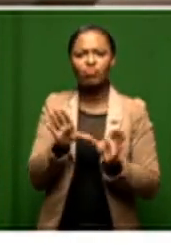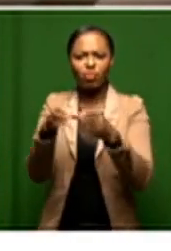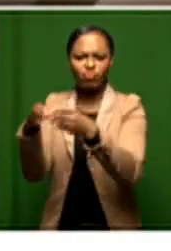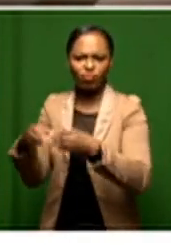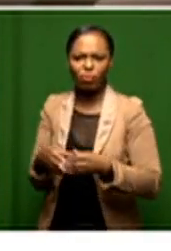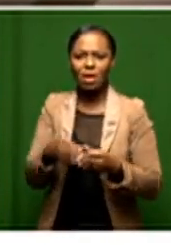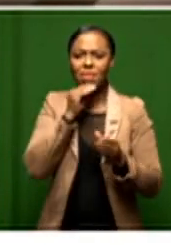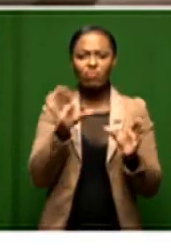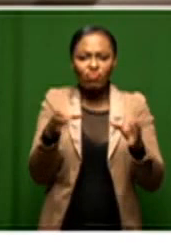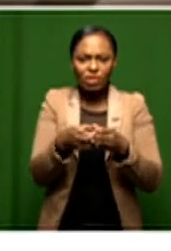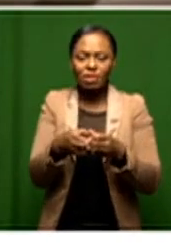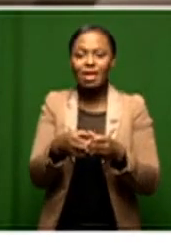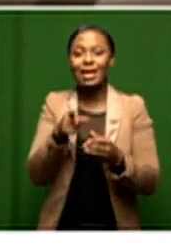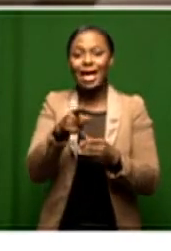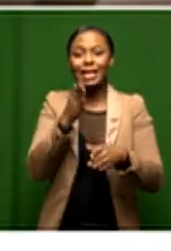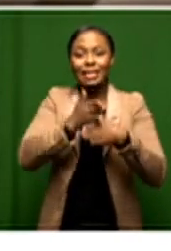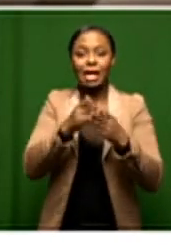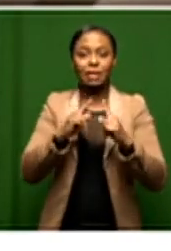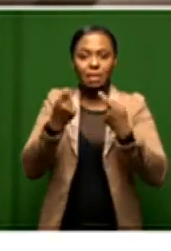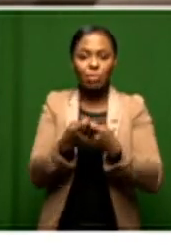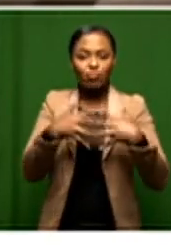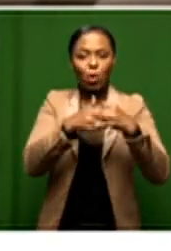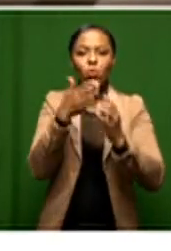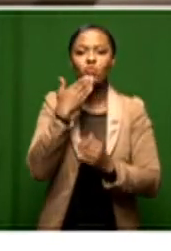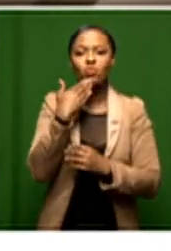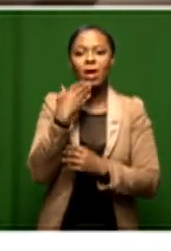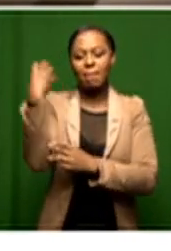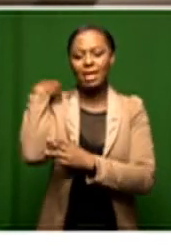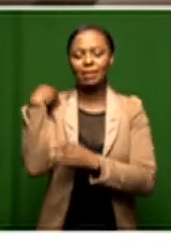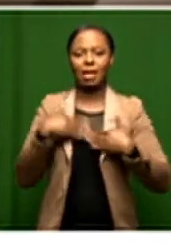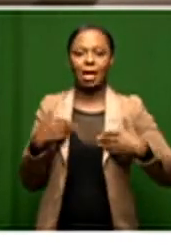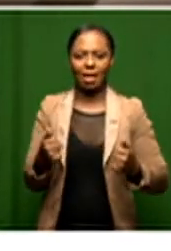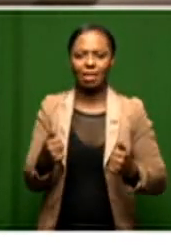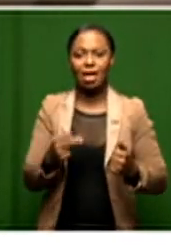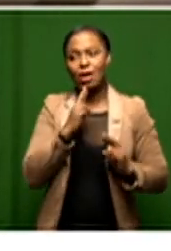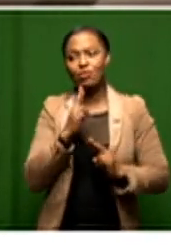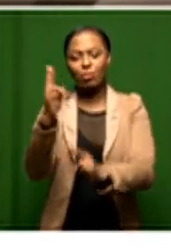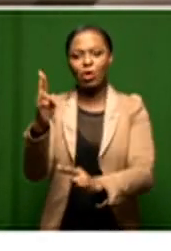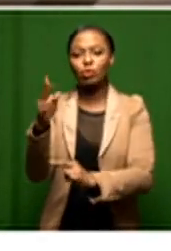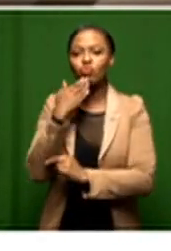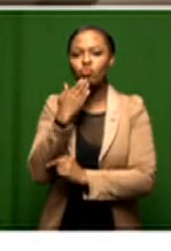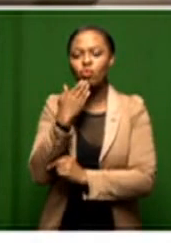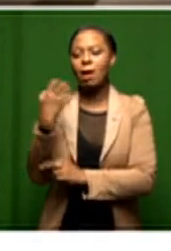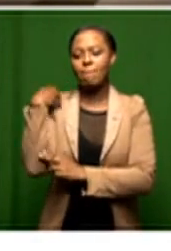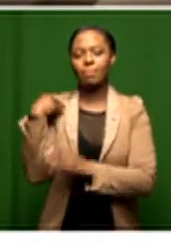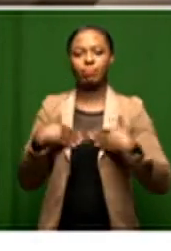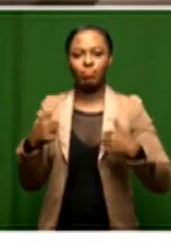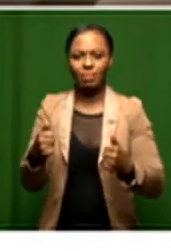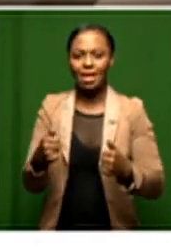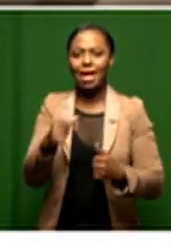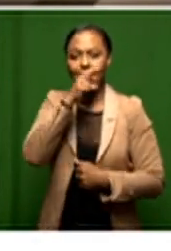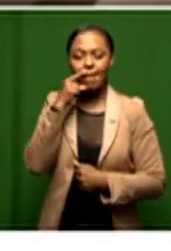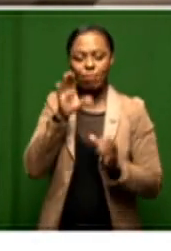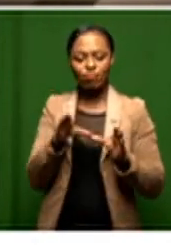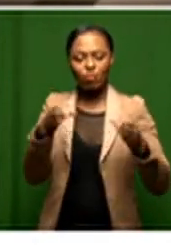team created by the minister and reporting directly to the Minister of Health, called the COVID-19